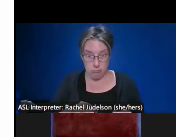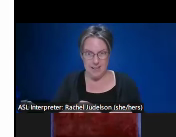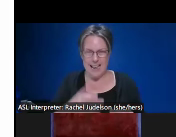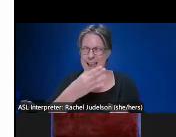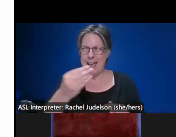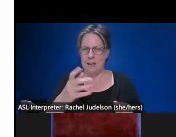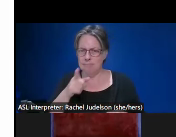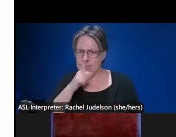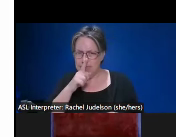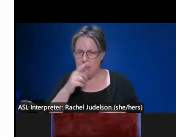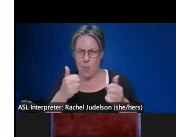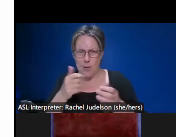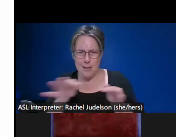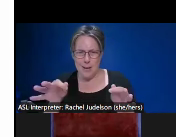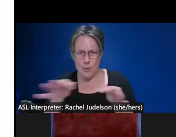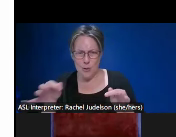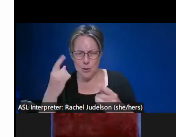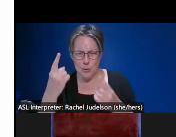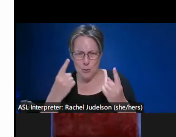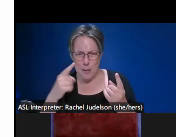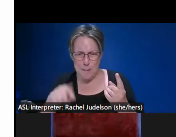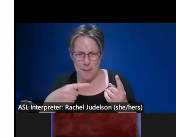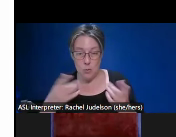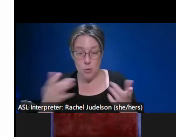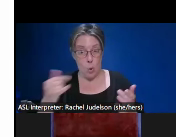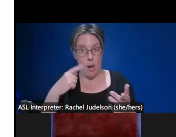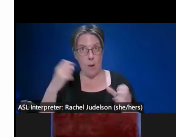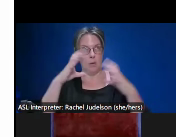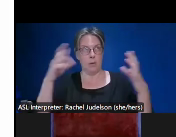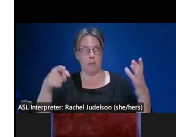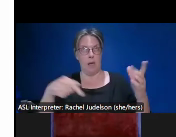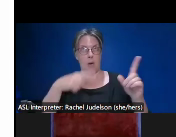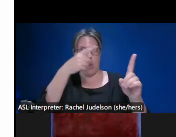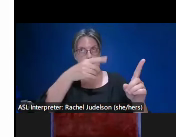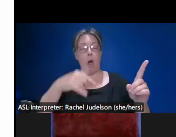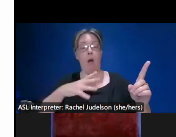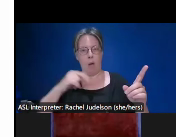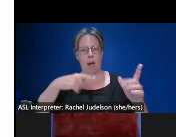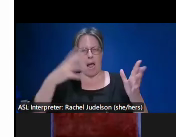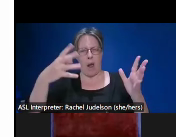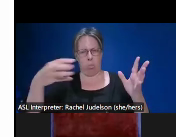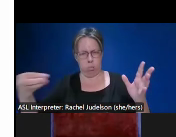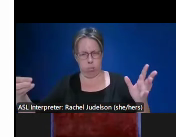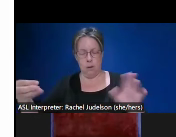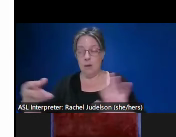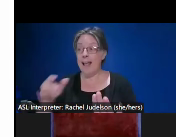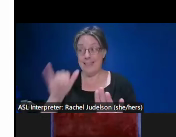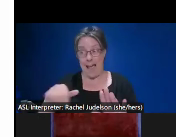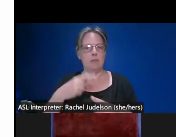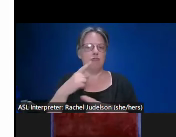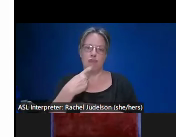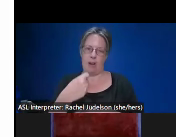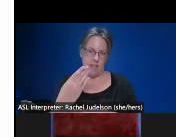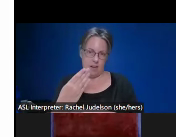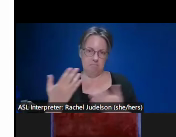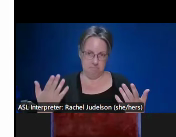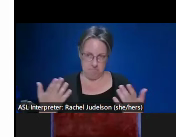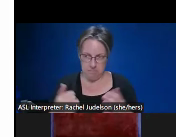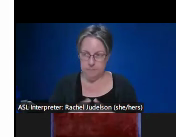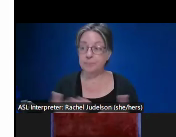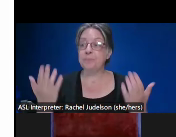considering. So you can sort of imagine what this abstract does, right? But that's immediately a red flag. And then this